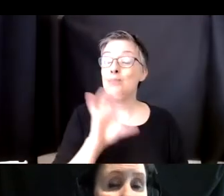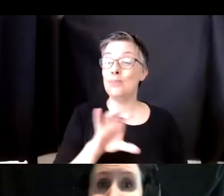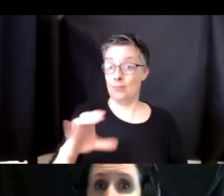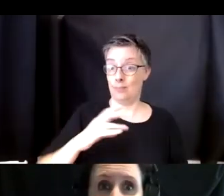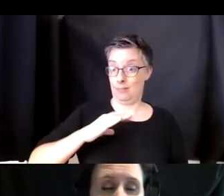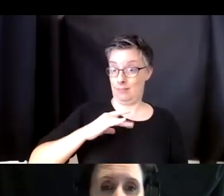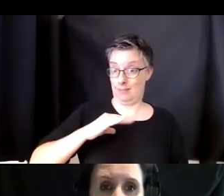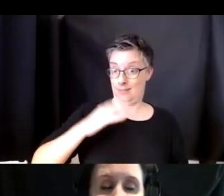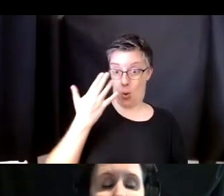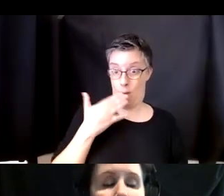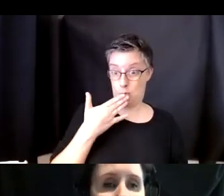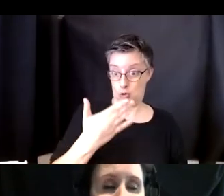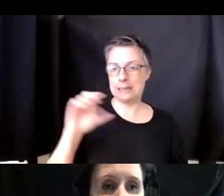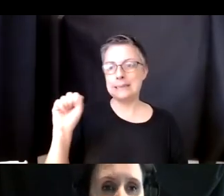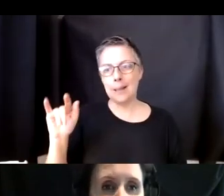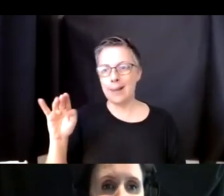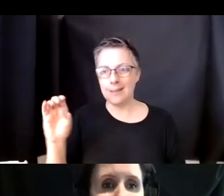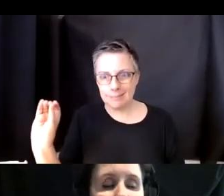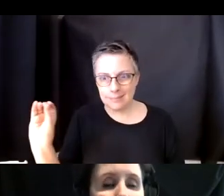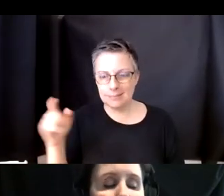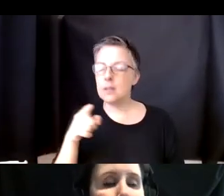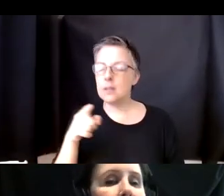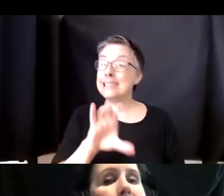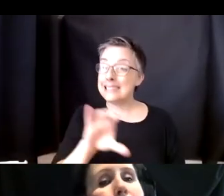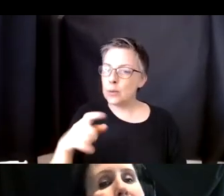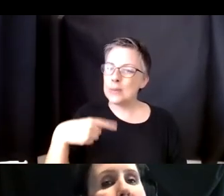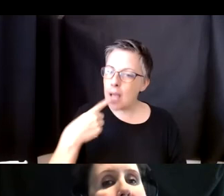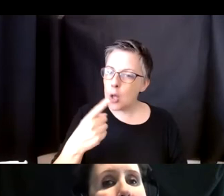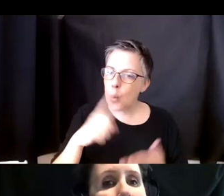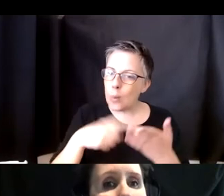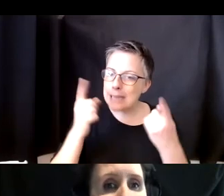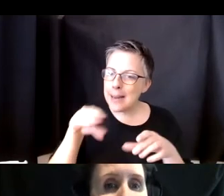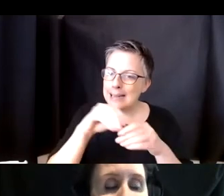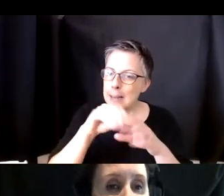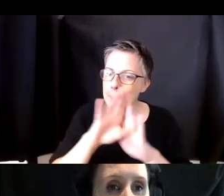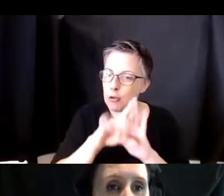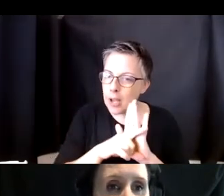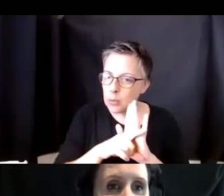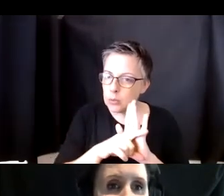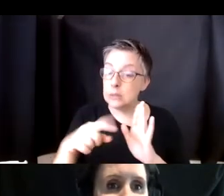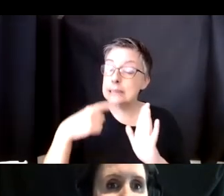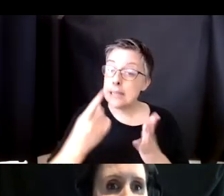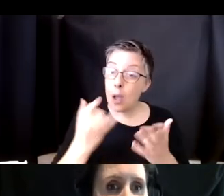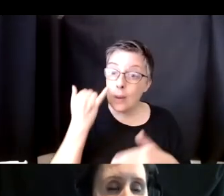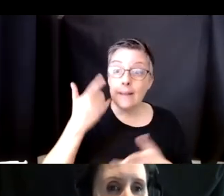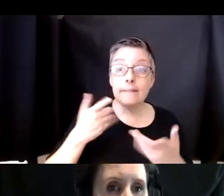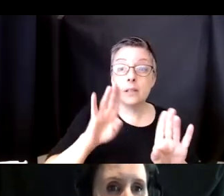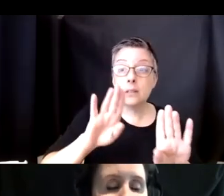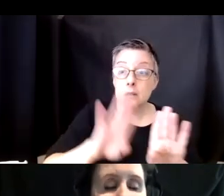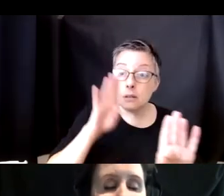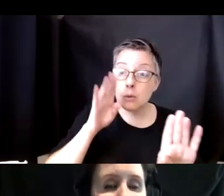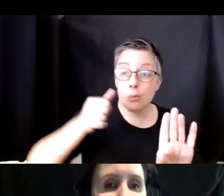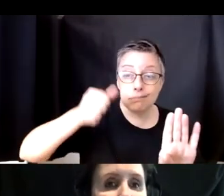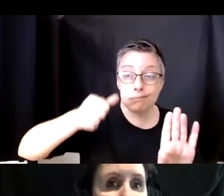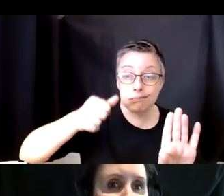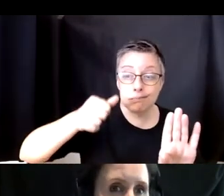does that subtitles does not, closed caption tells you what's happening in the background. It tells you if there was a doorbell that rang,